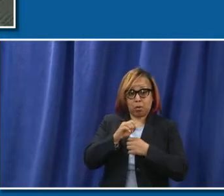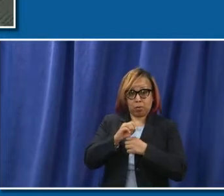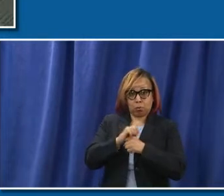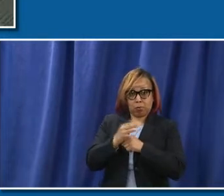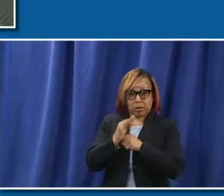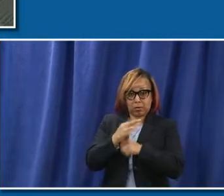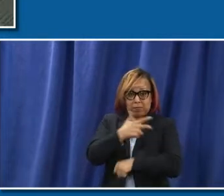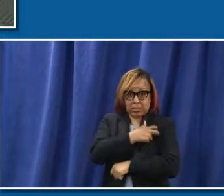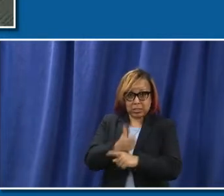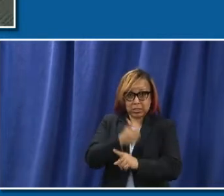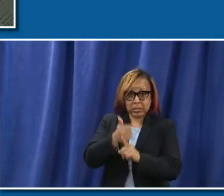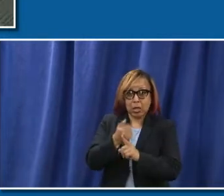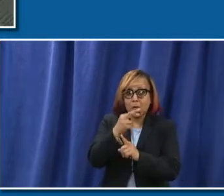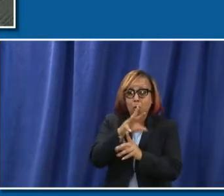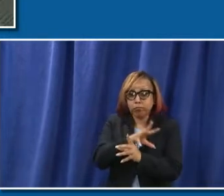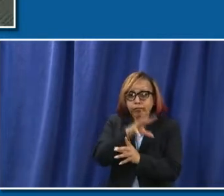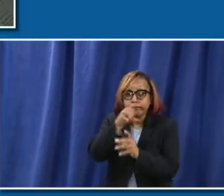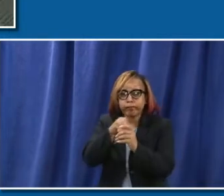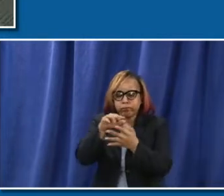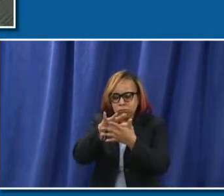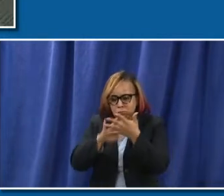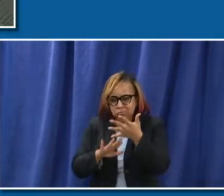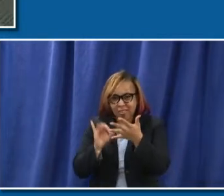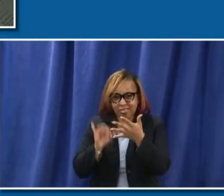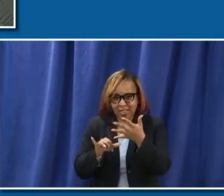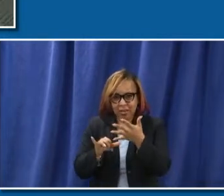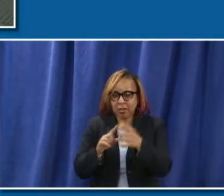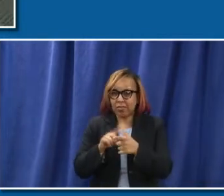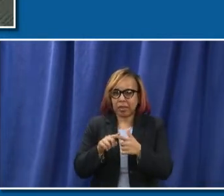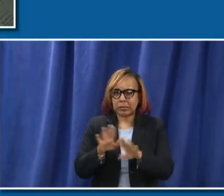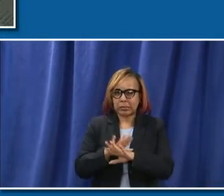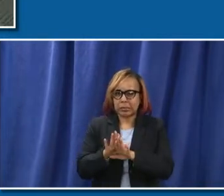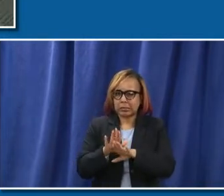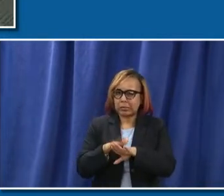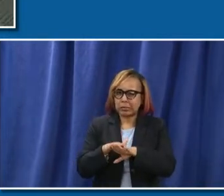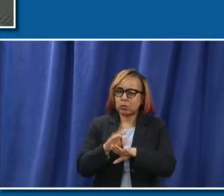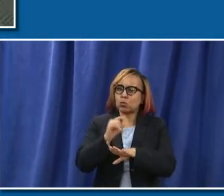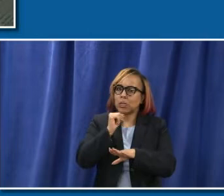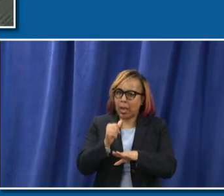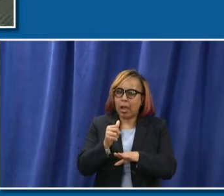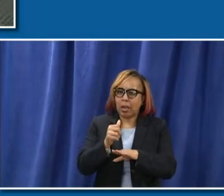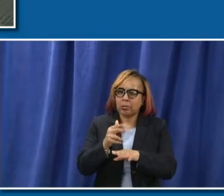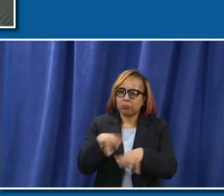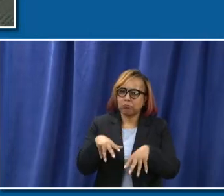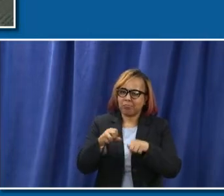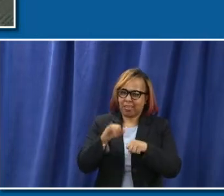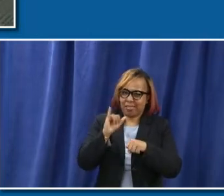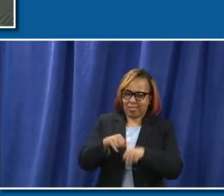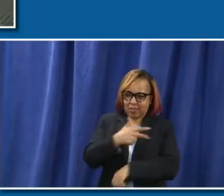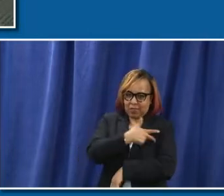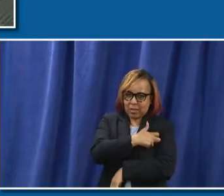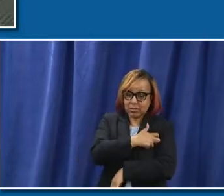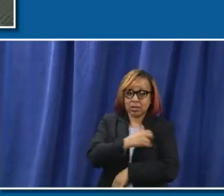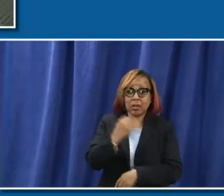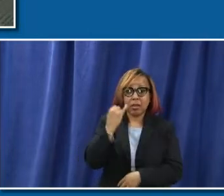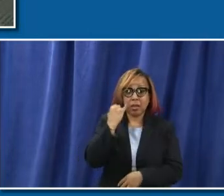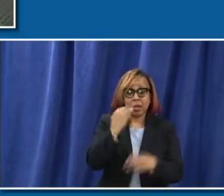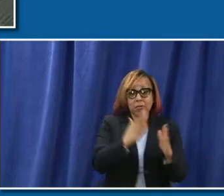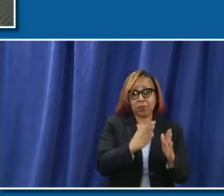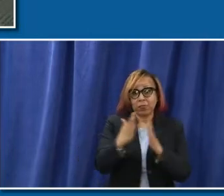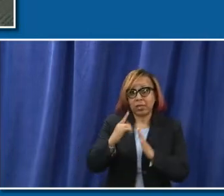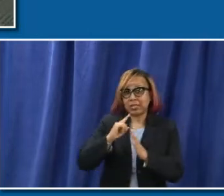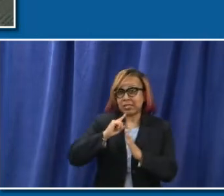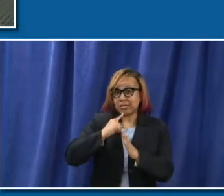to any of the ingredients in that vaccine, then you should not get the COVID-19 vaccine. If you've had a severe